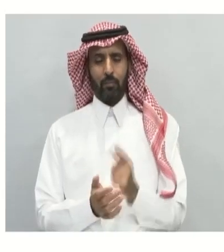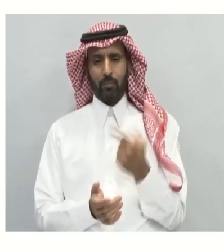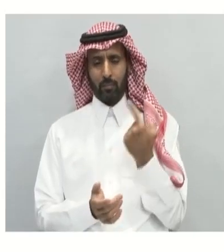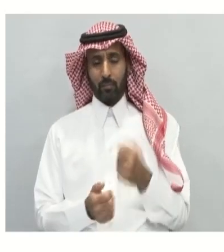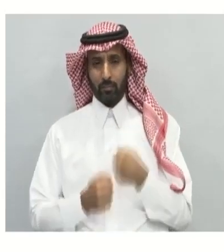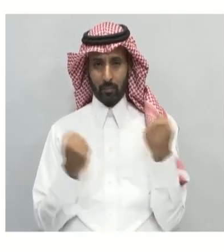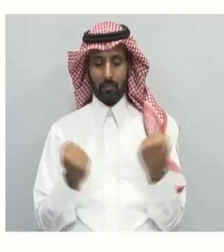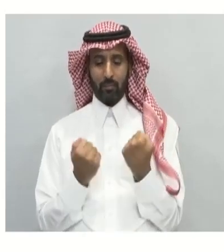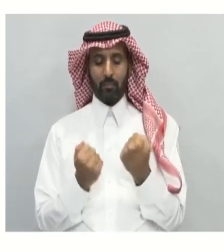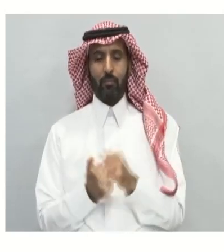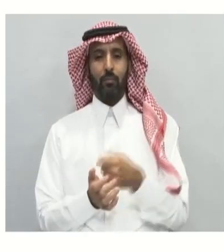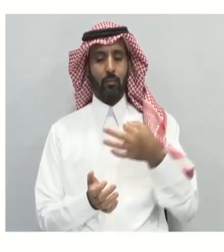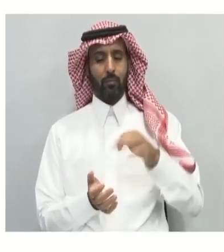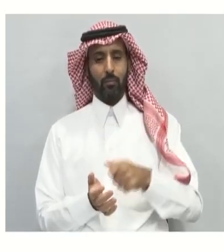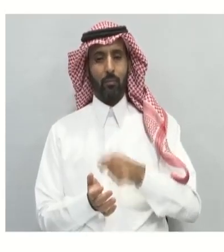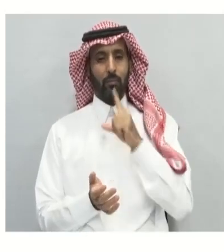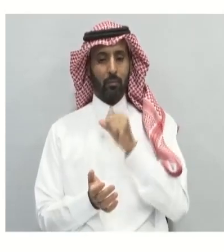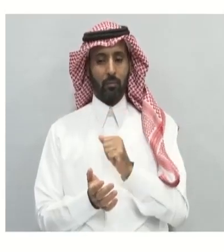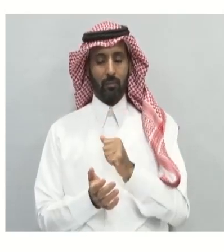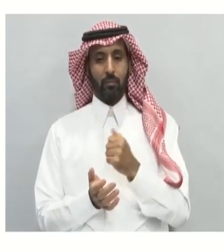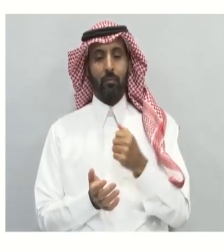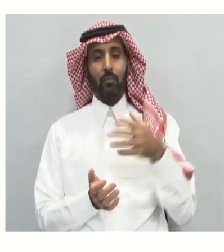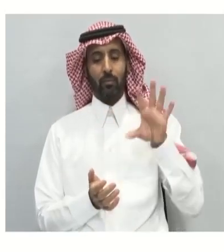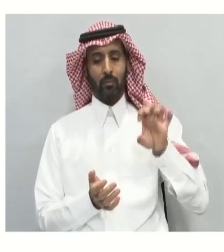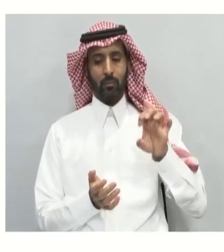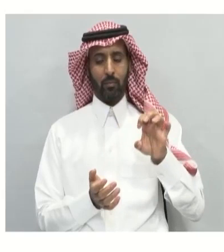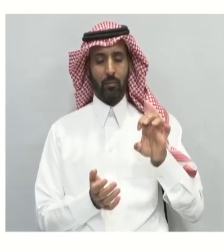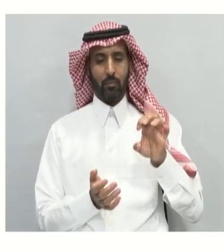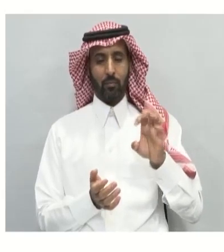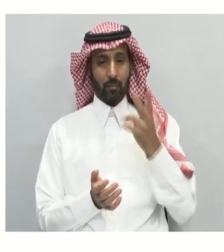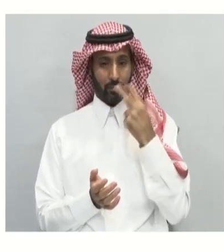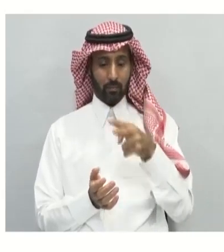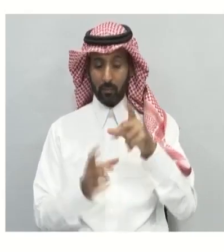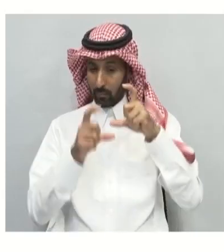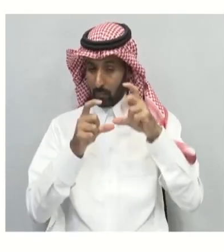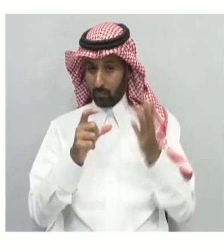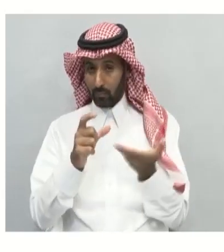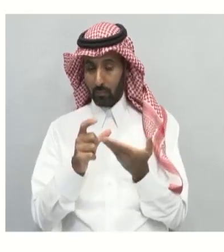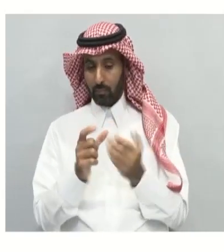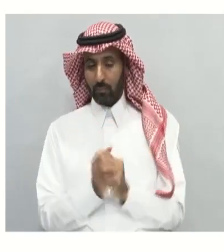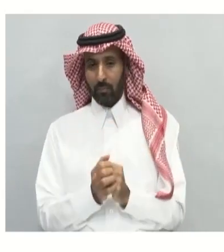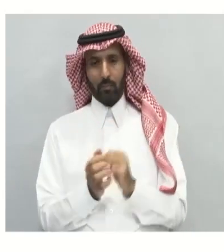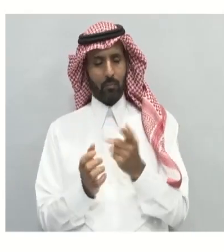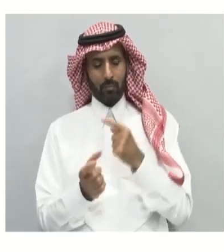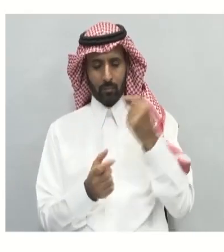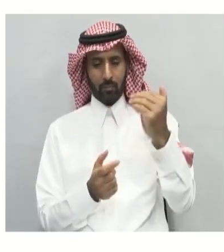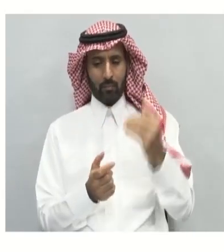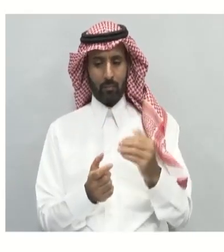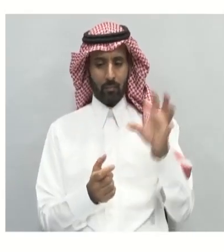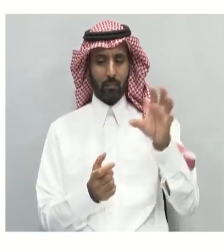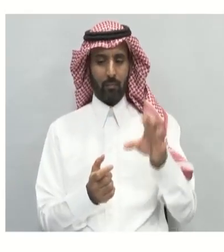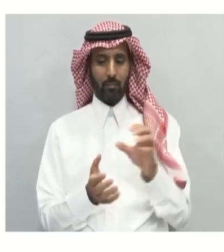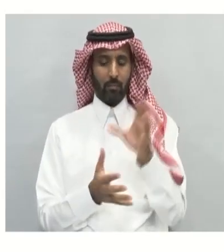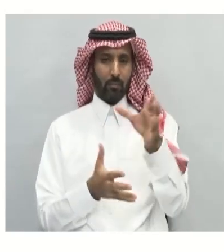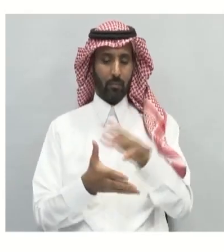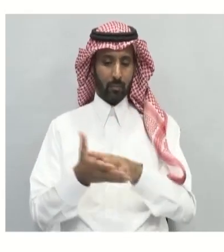an exercise on page 115, which is look at the picture and complete the chart.